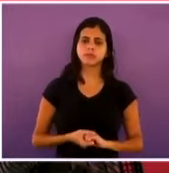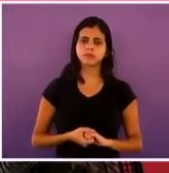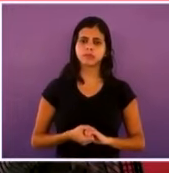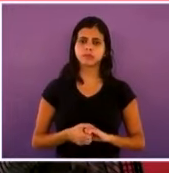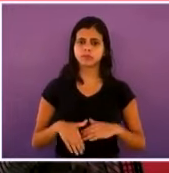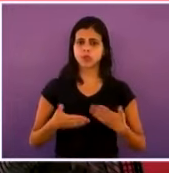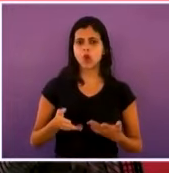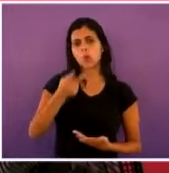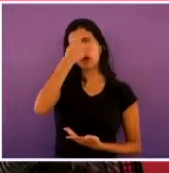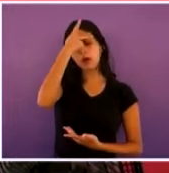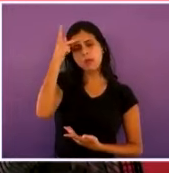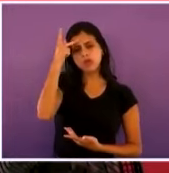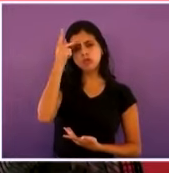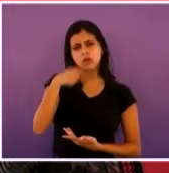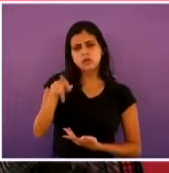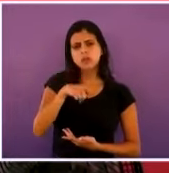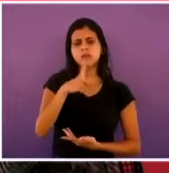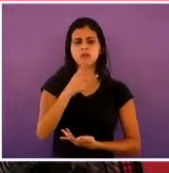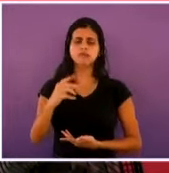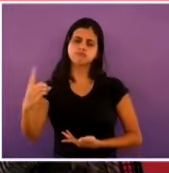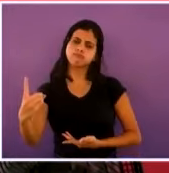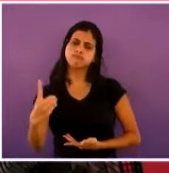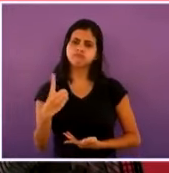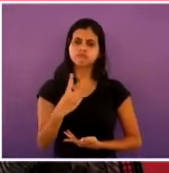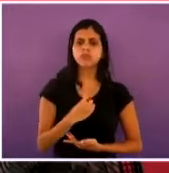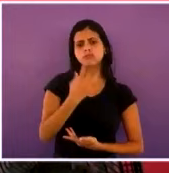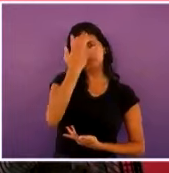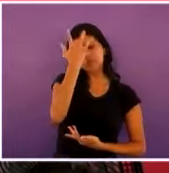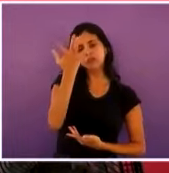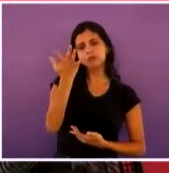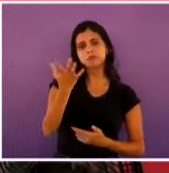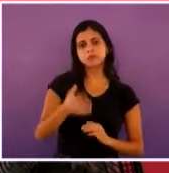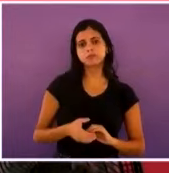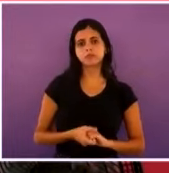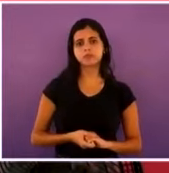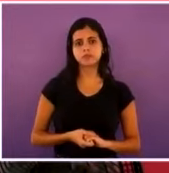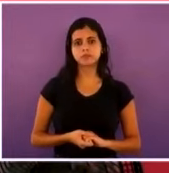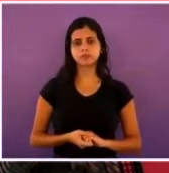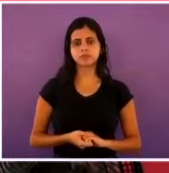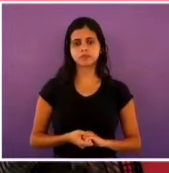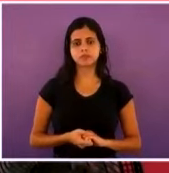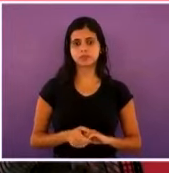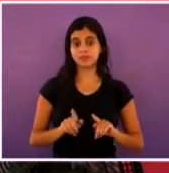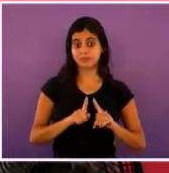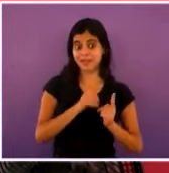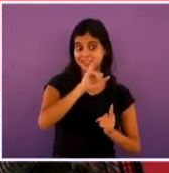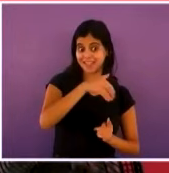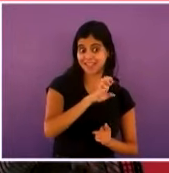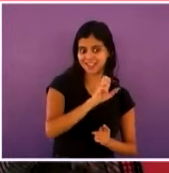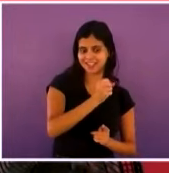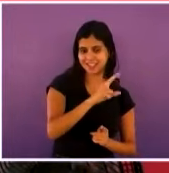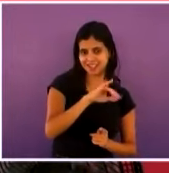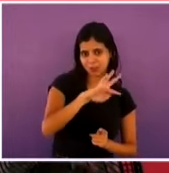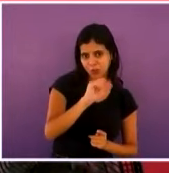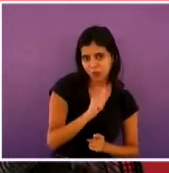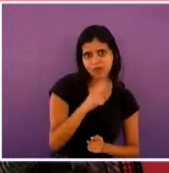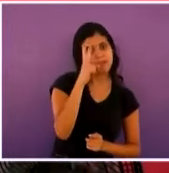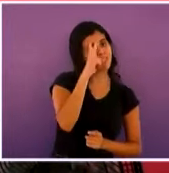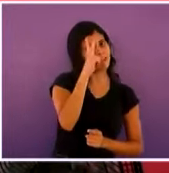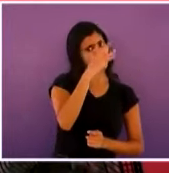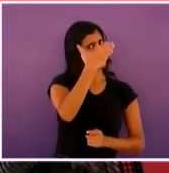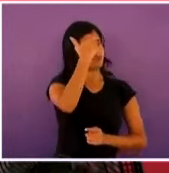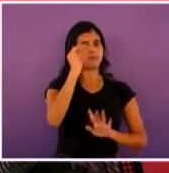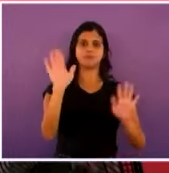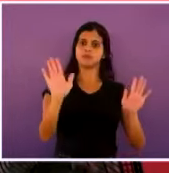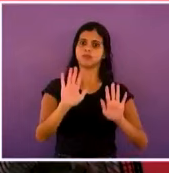easily. Alguém com quem você pode se aproximar com muita facilidade. But he's a Jesuit. Mas ele é jesuíta. Never forget that. Nunca